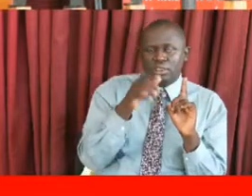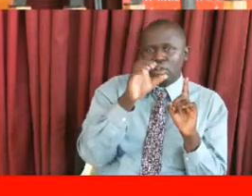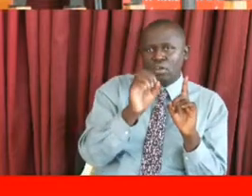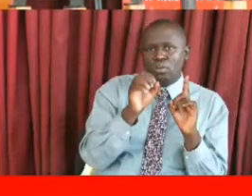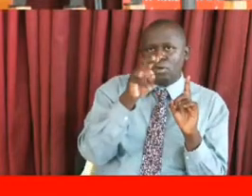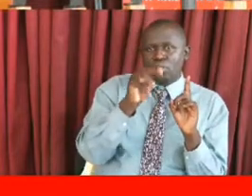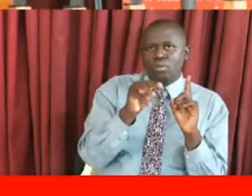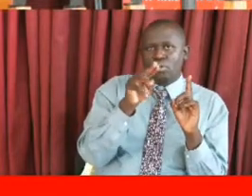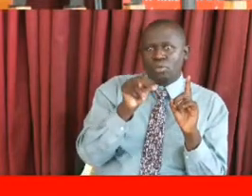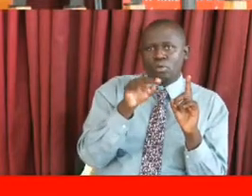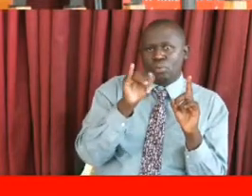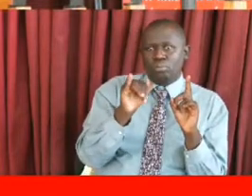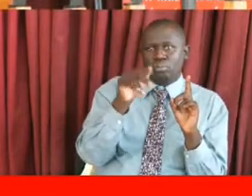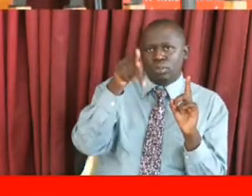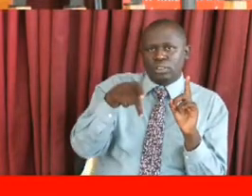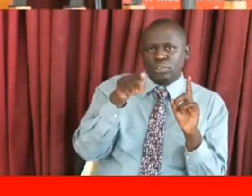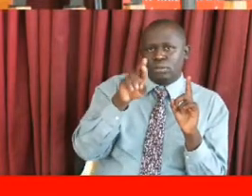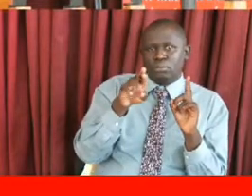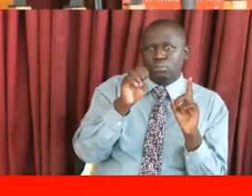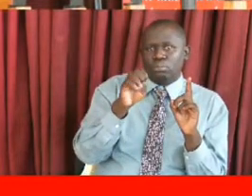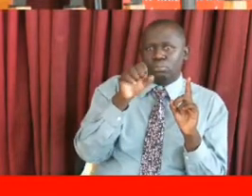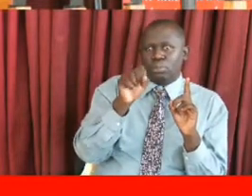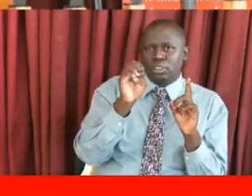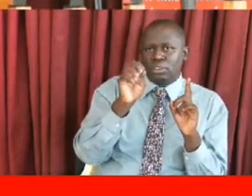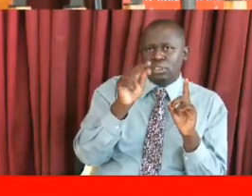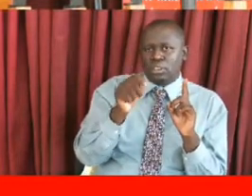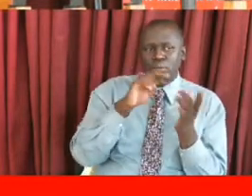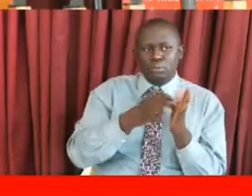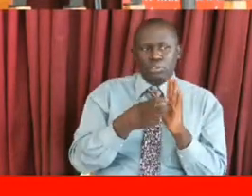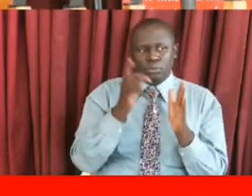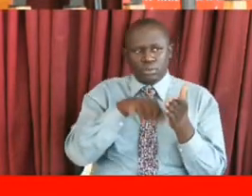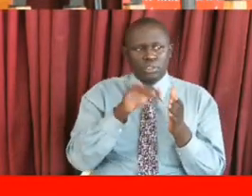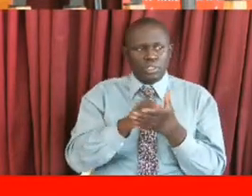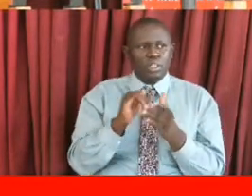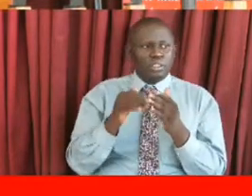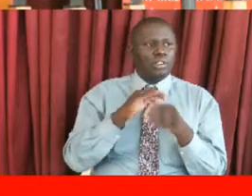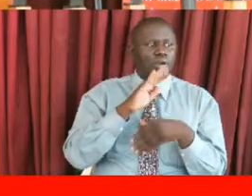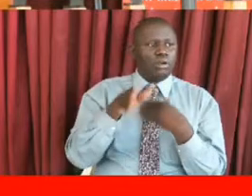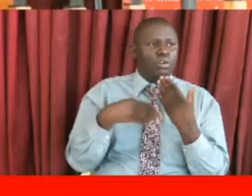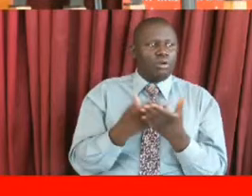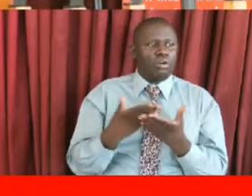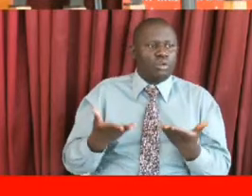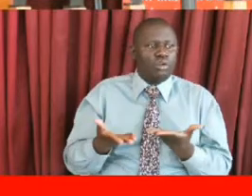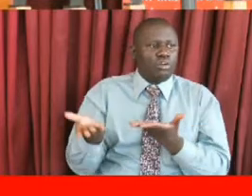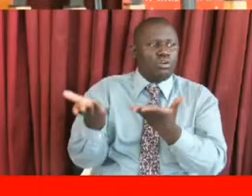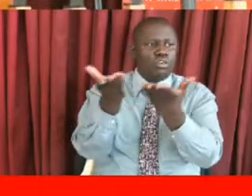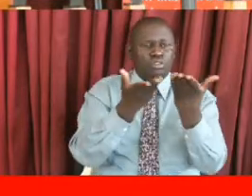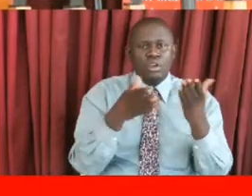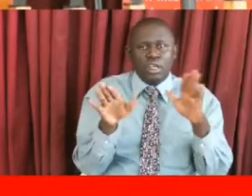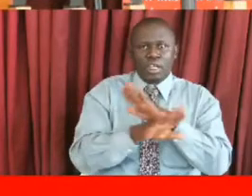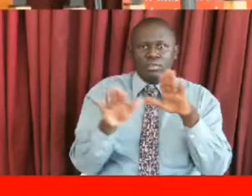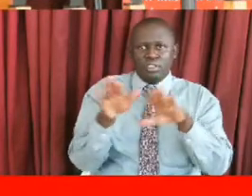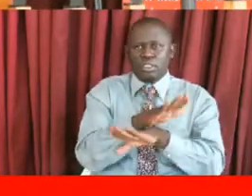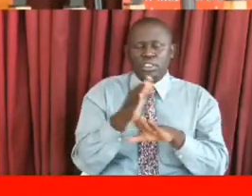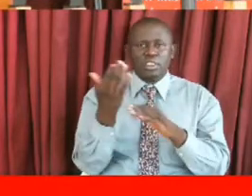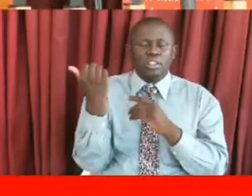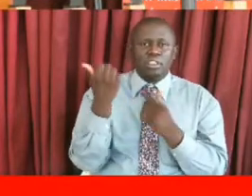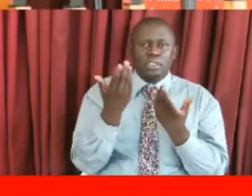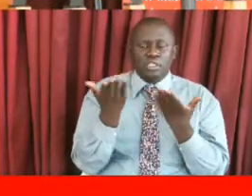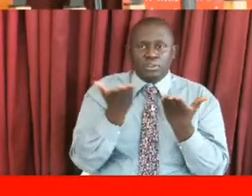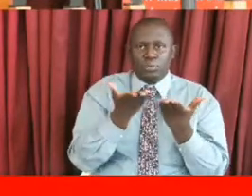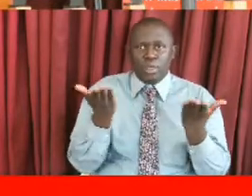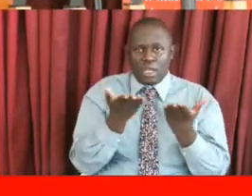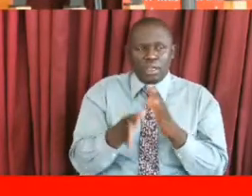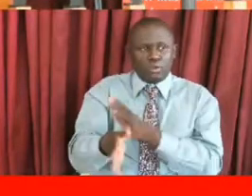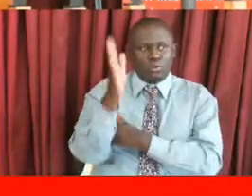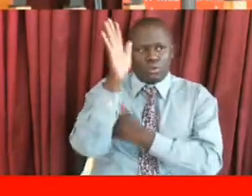omes would mean anything anywhere is in the presence of God